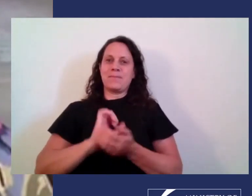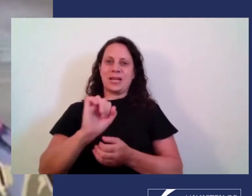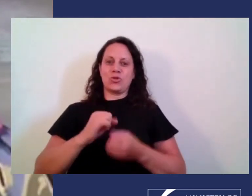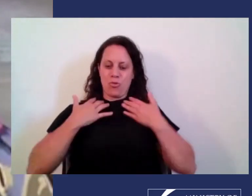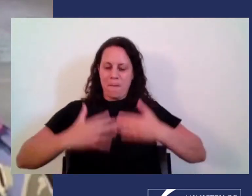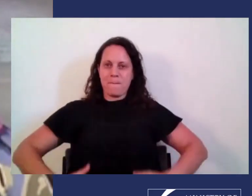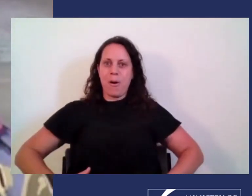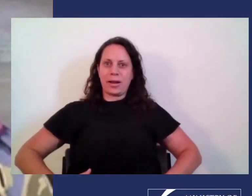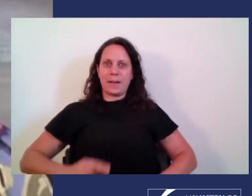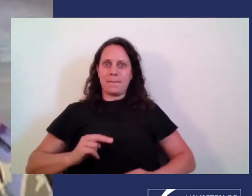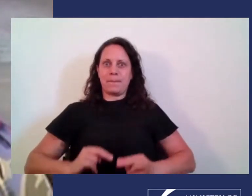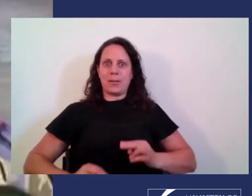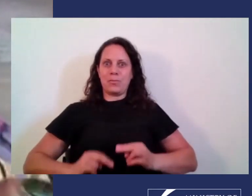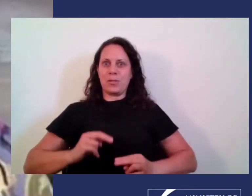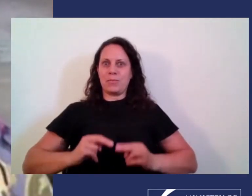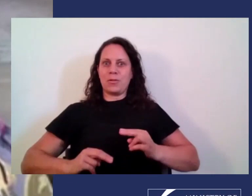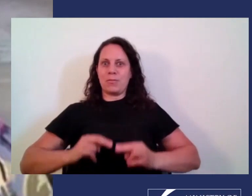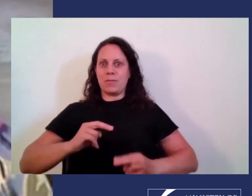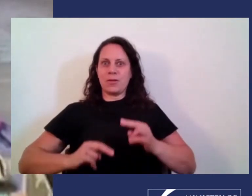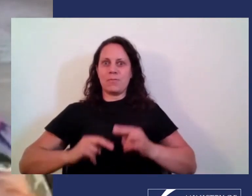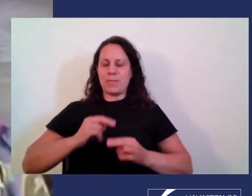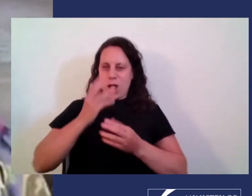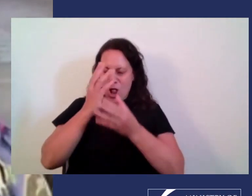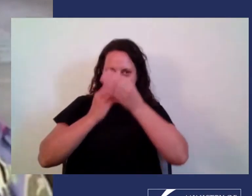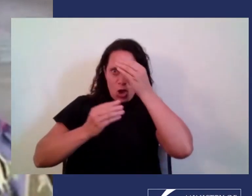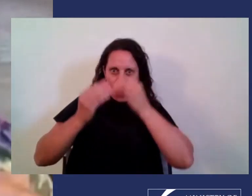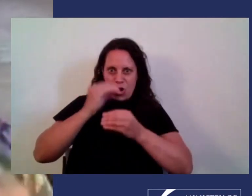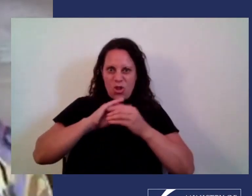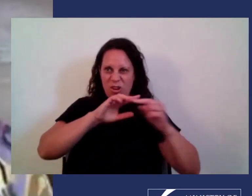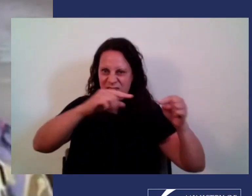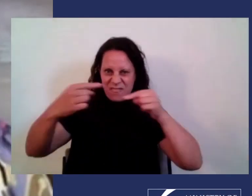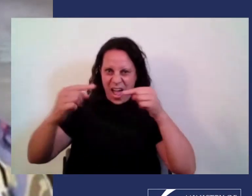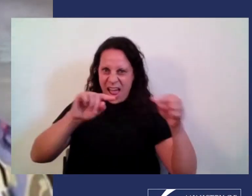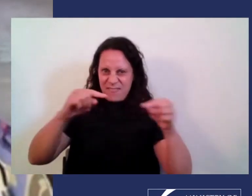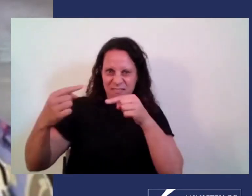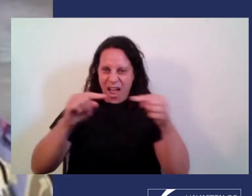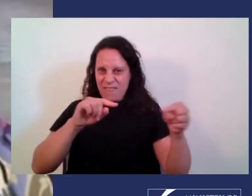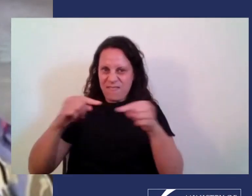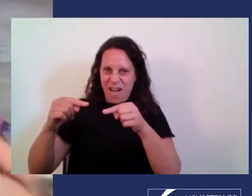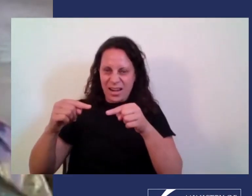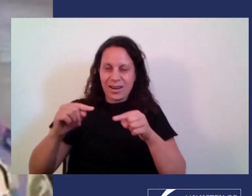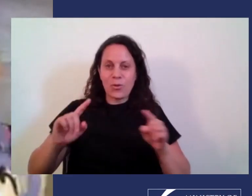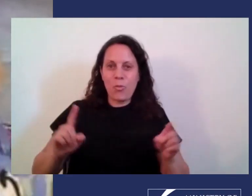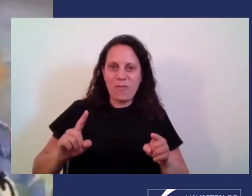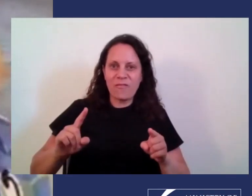system is learning how to fight when your body meets COVID. So yes, definitely use the wai